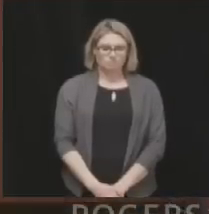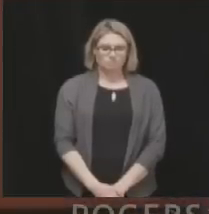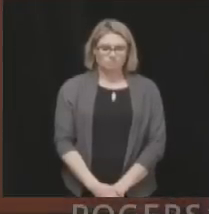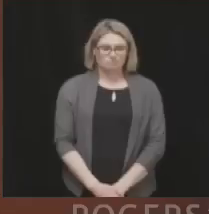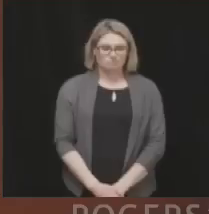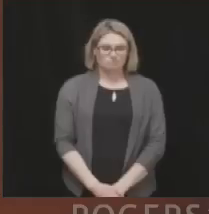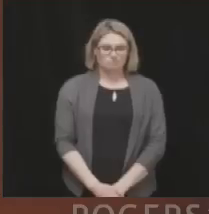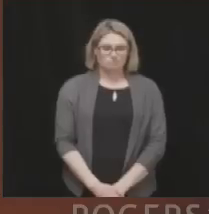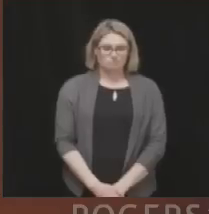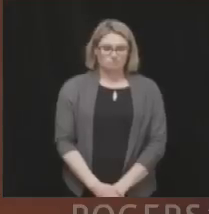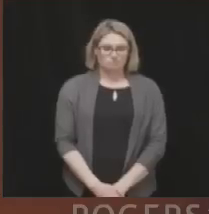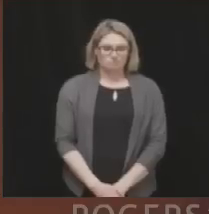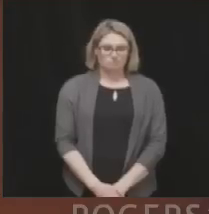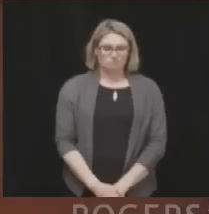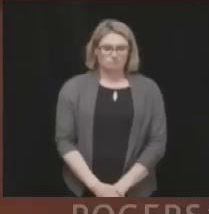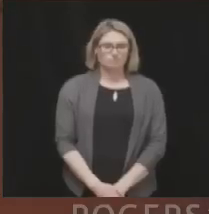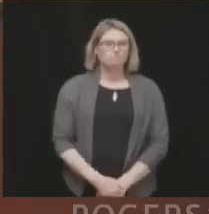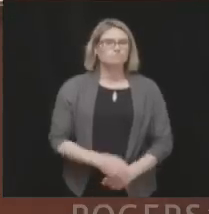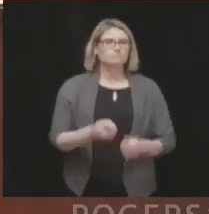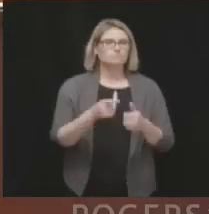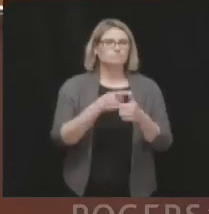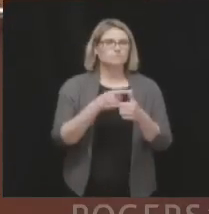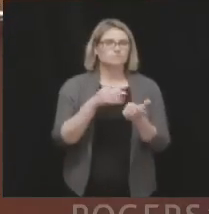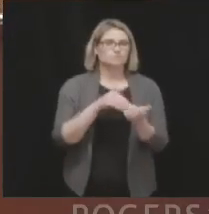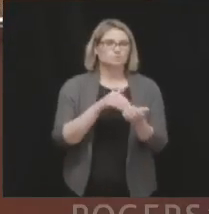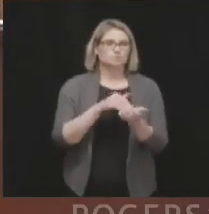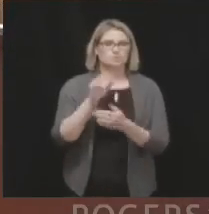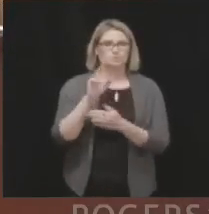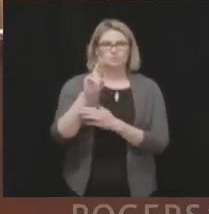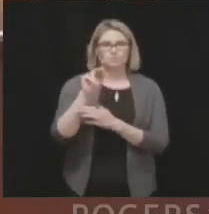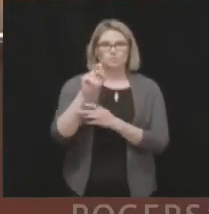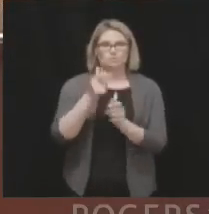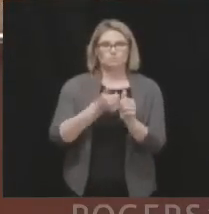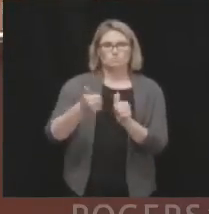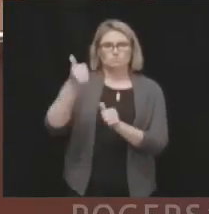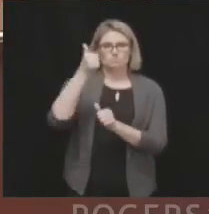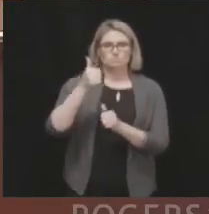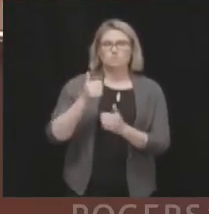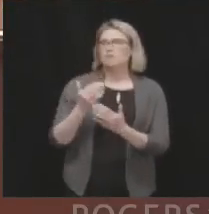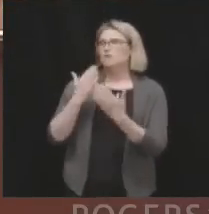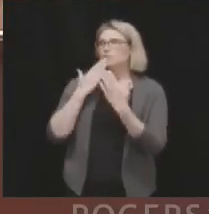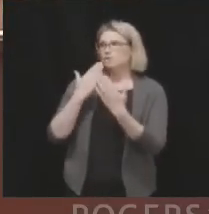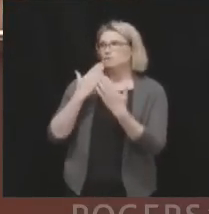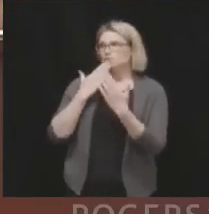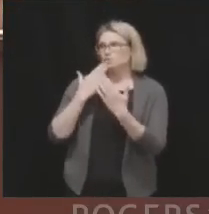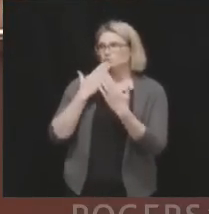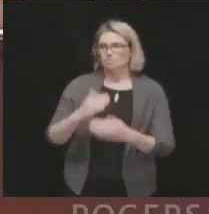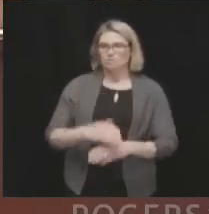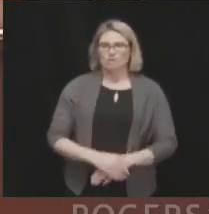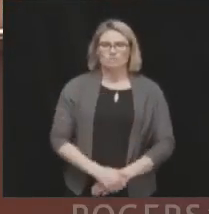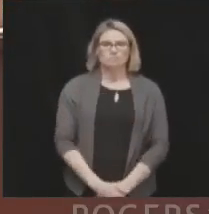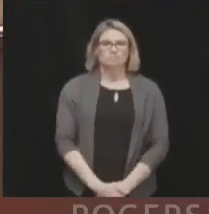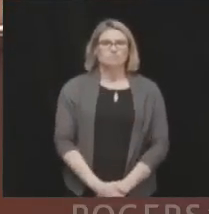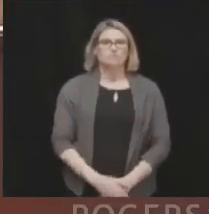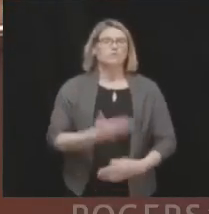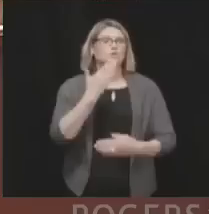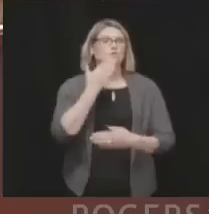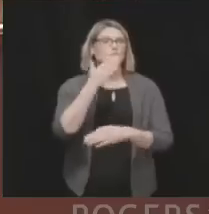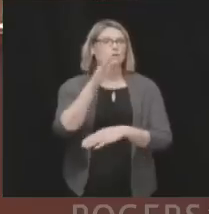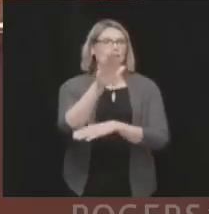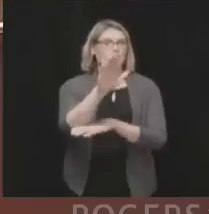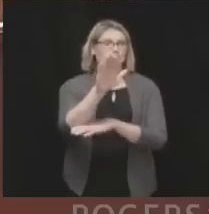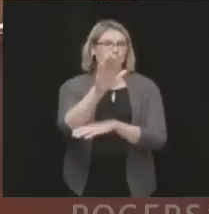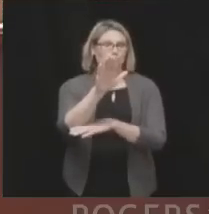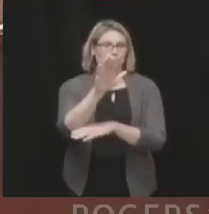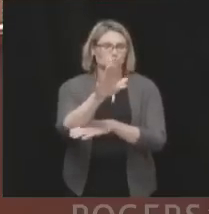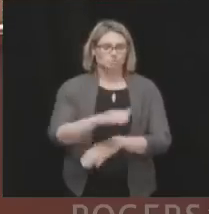normal. This news today that I have for you is the same as it was yesterday, in that there are no new cases of COVID-19 in